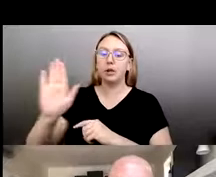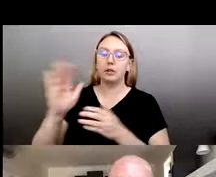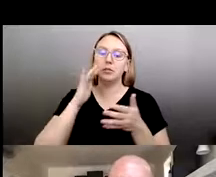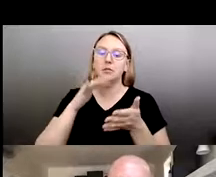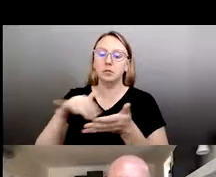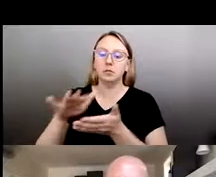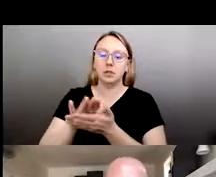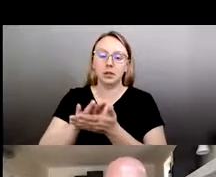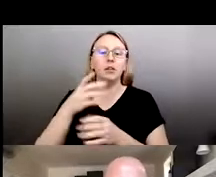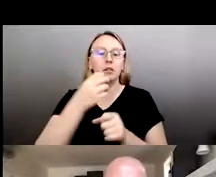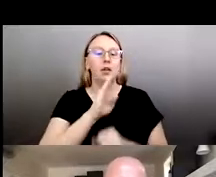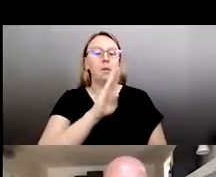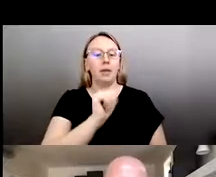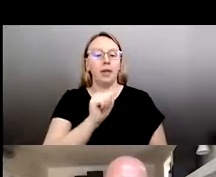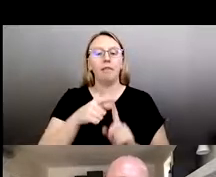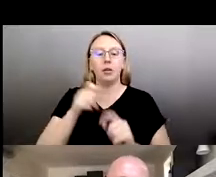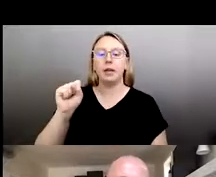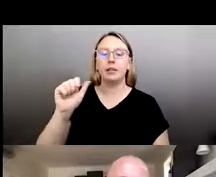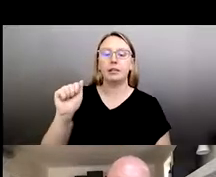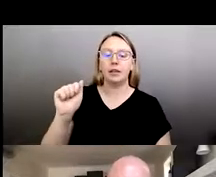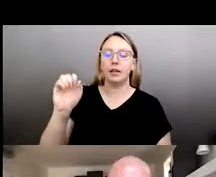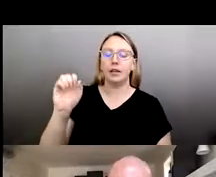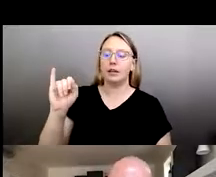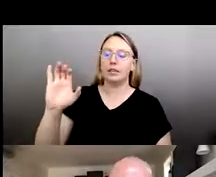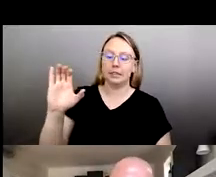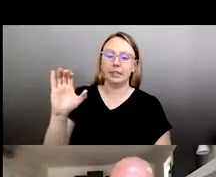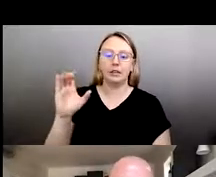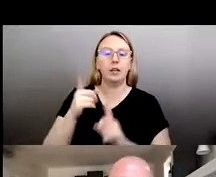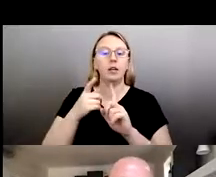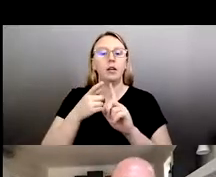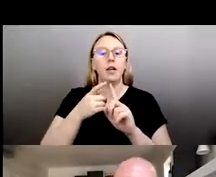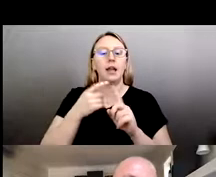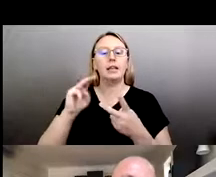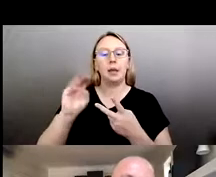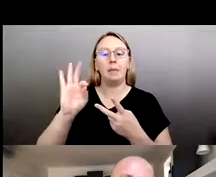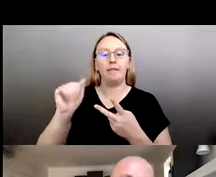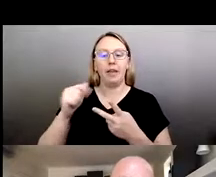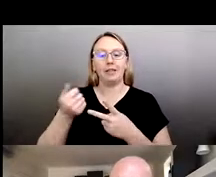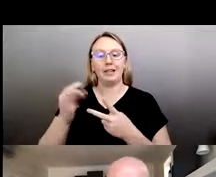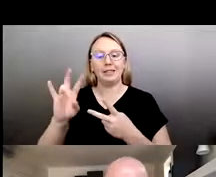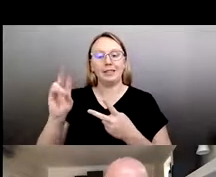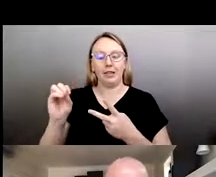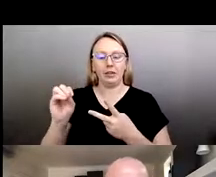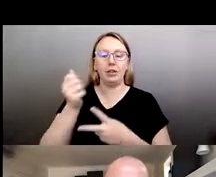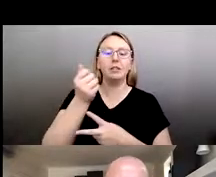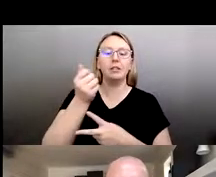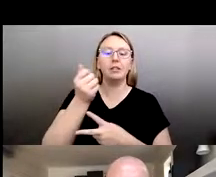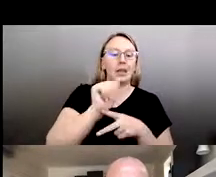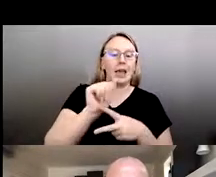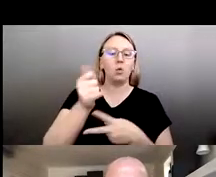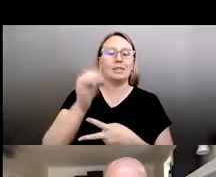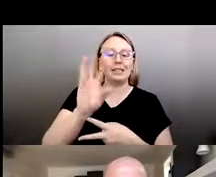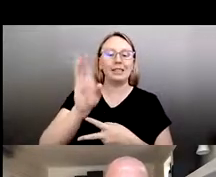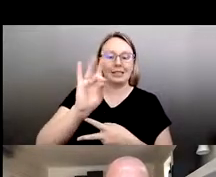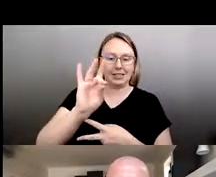received his BFA from SAIC in 1968 and his MFA in 1970. He actually dropped out of SAIC after about a semester. I think he may have